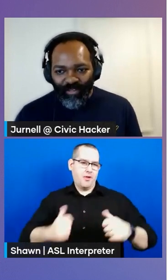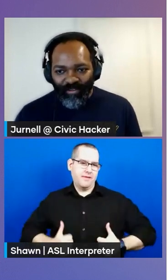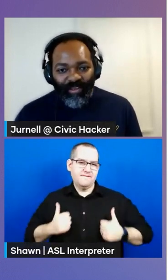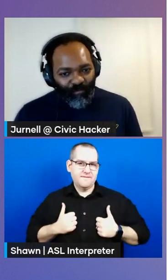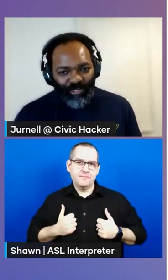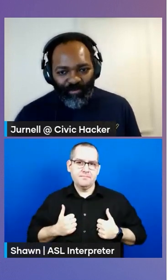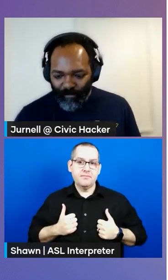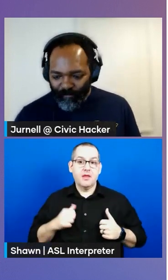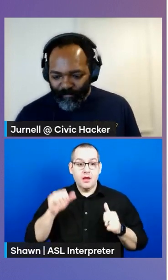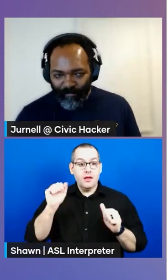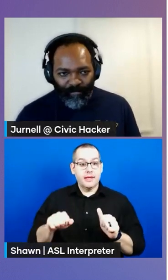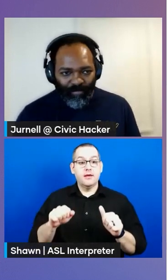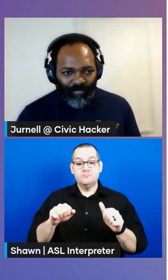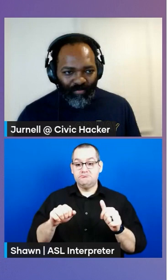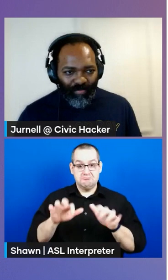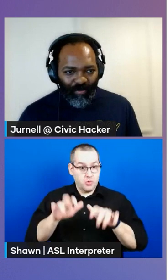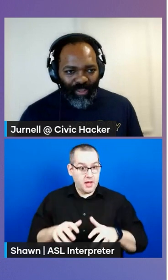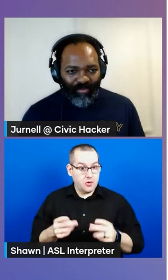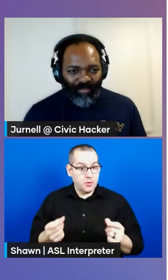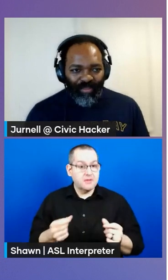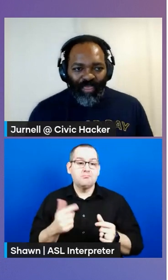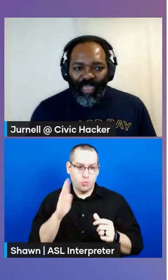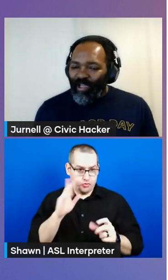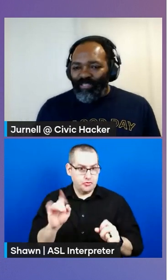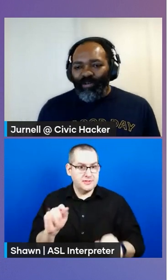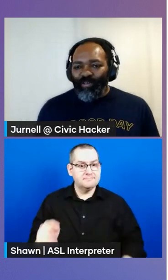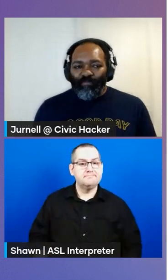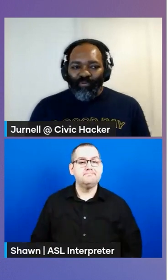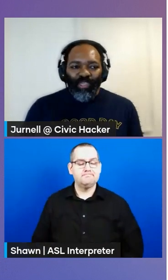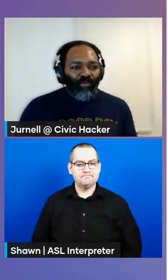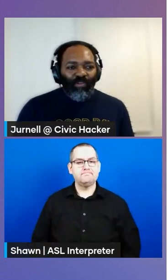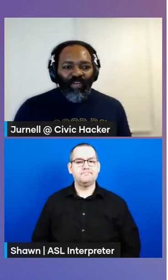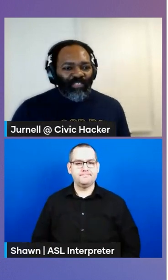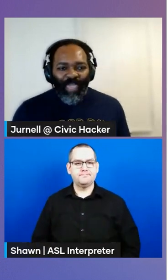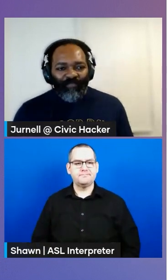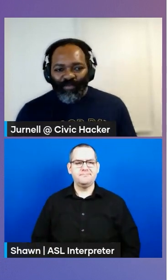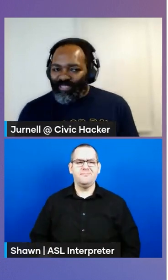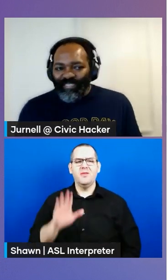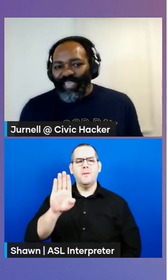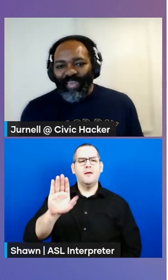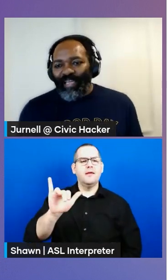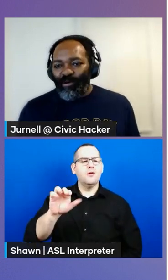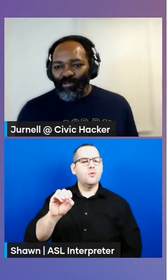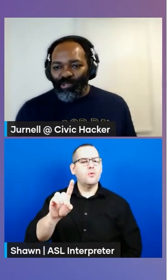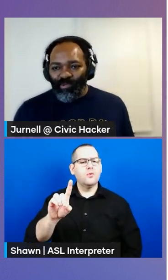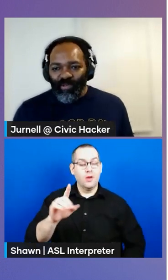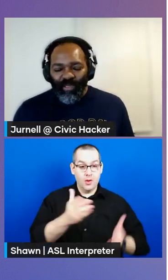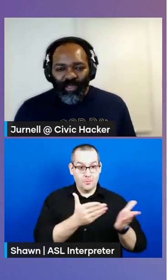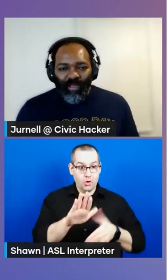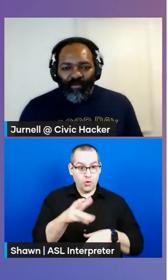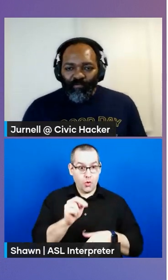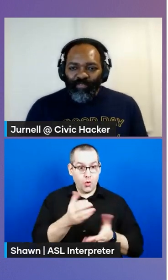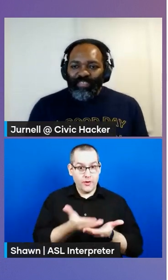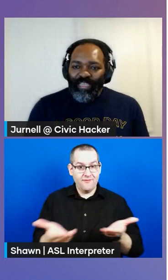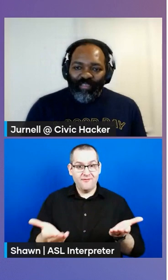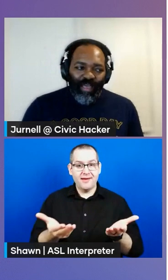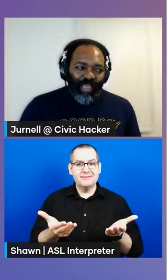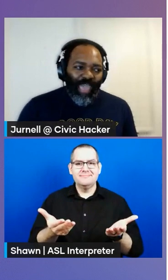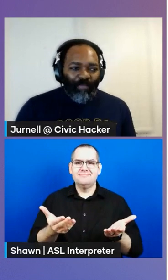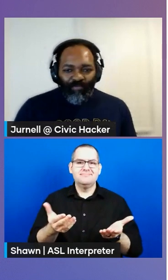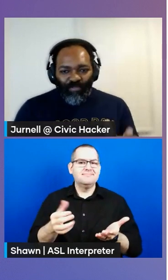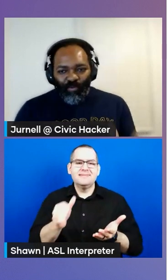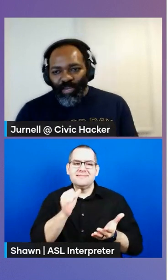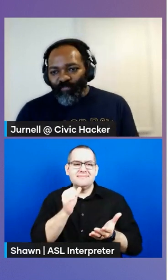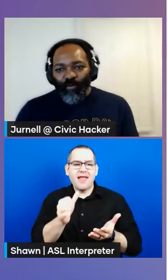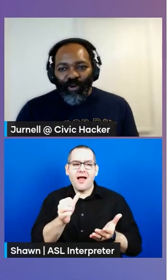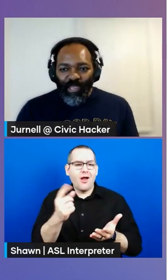it quickly, we do it, right? And also the bring your own device paying for it doesn't end at code school. We've seen a